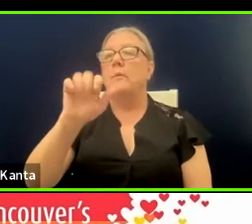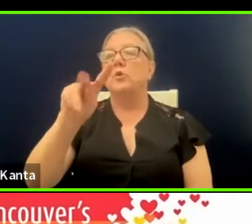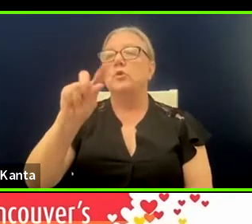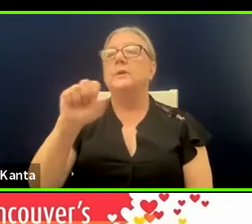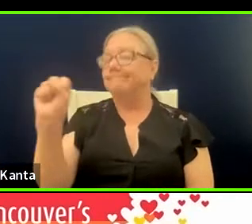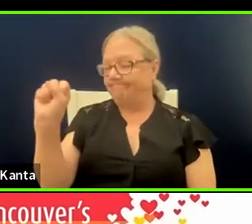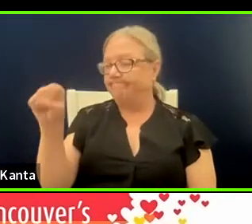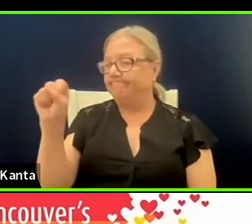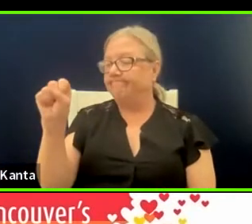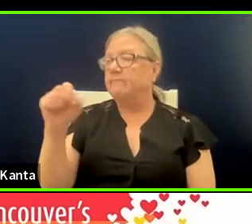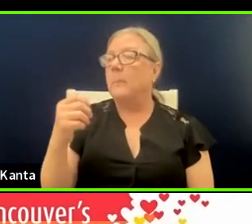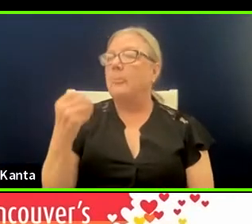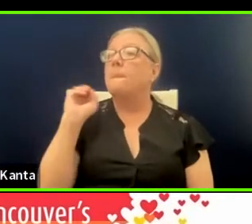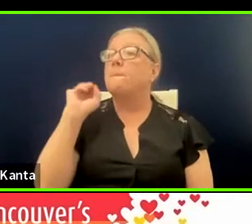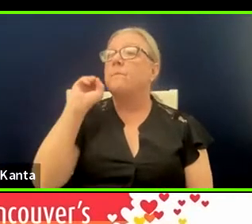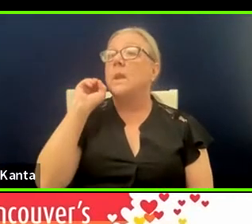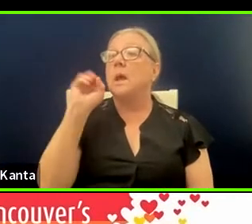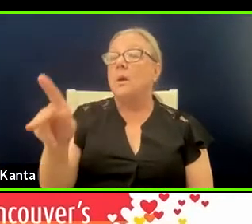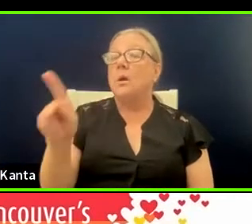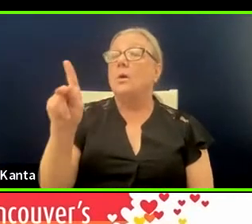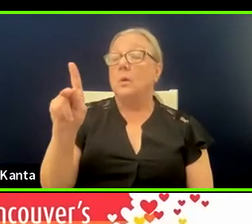So we are